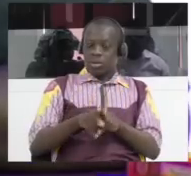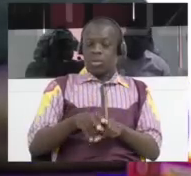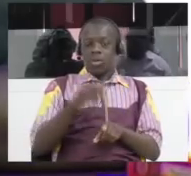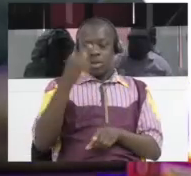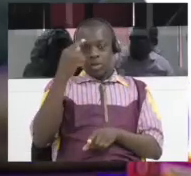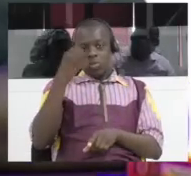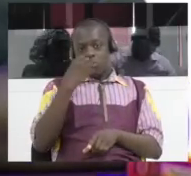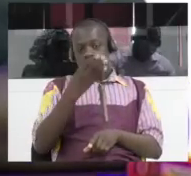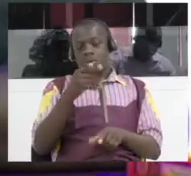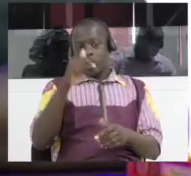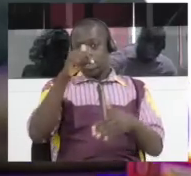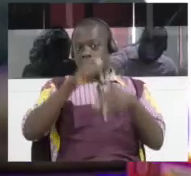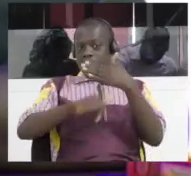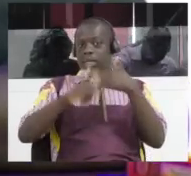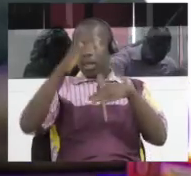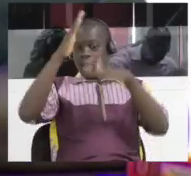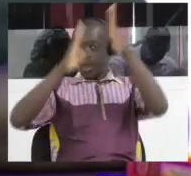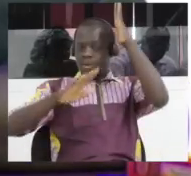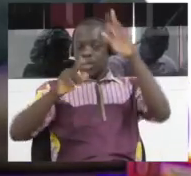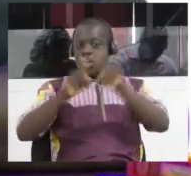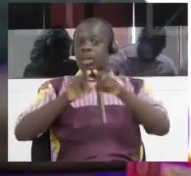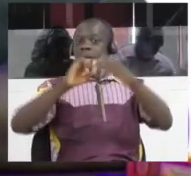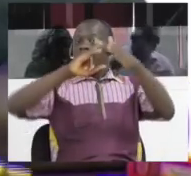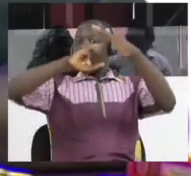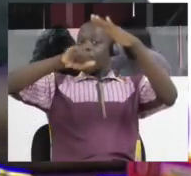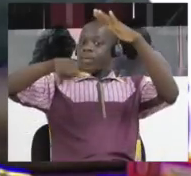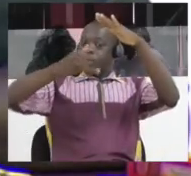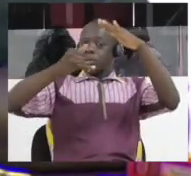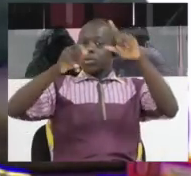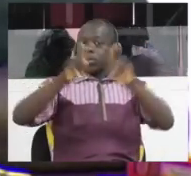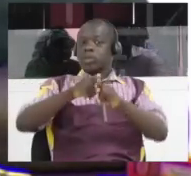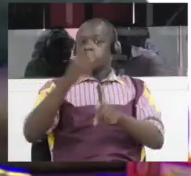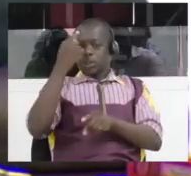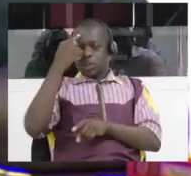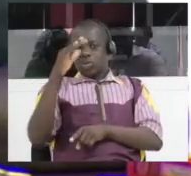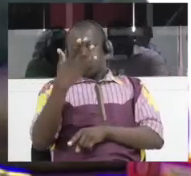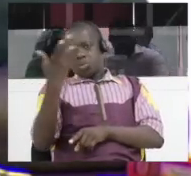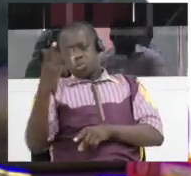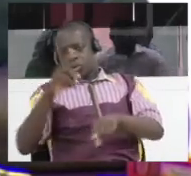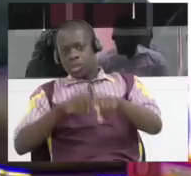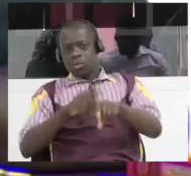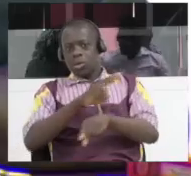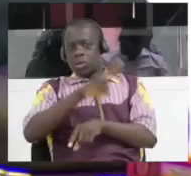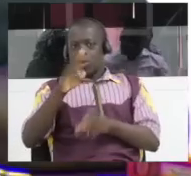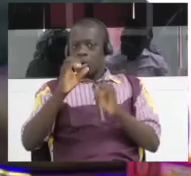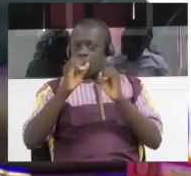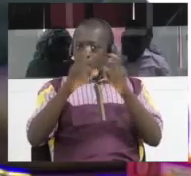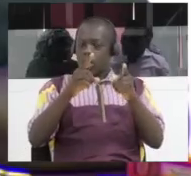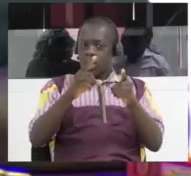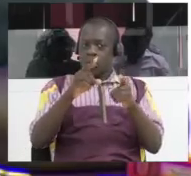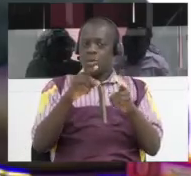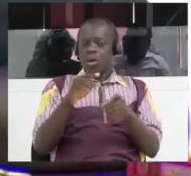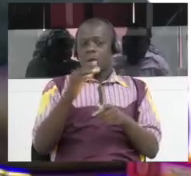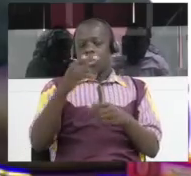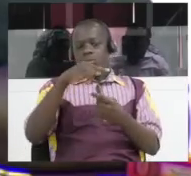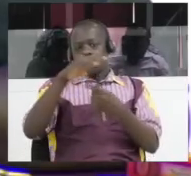As I said, in the army, the system is that if a junior feels that something is not going